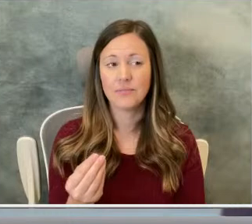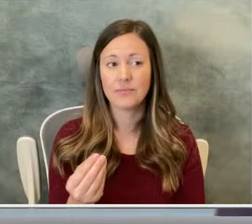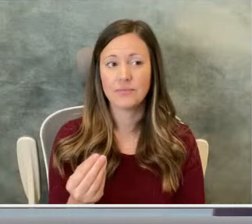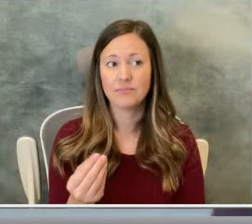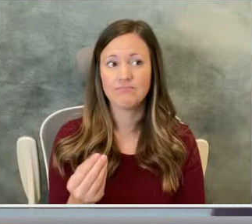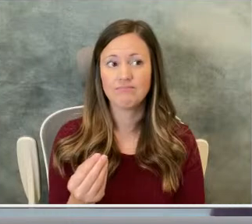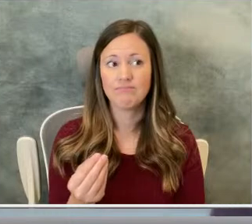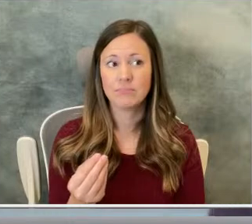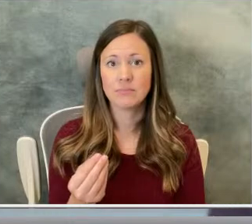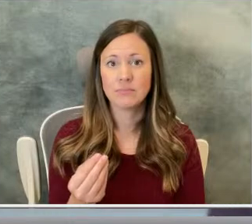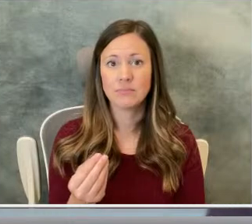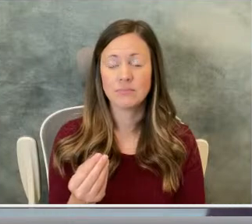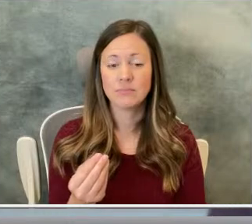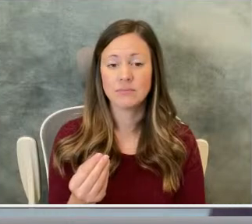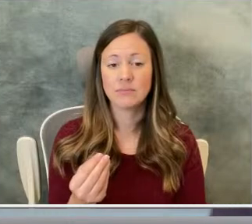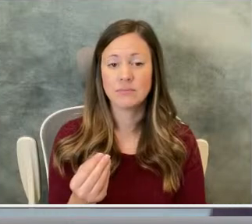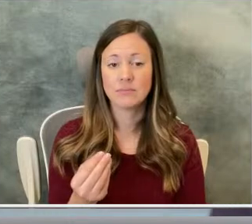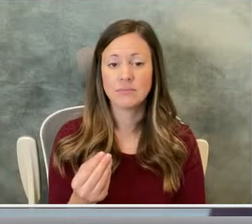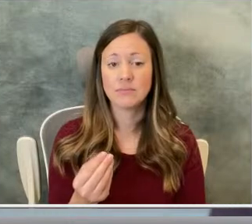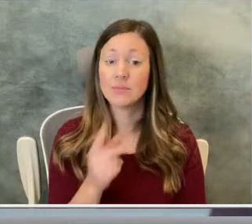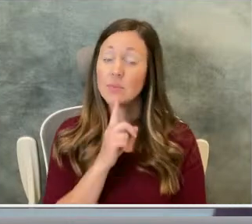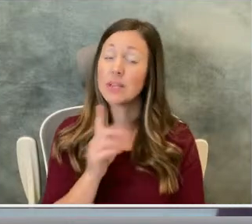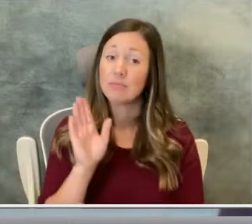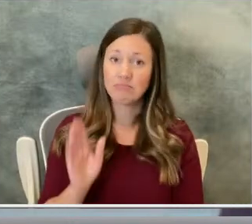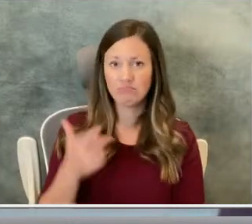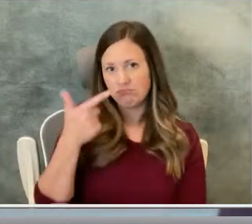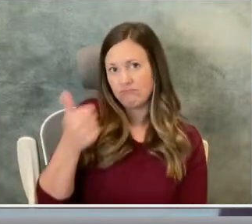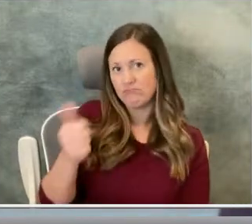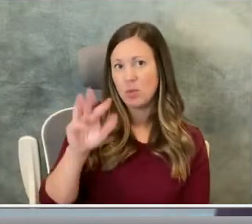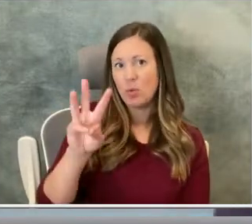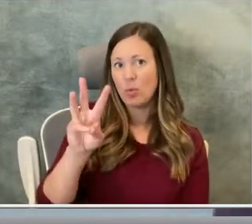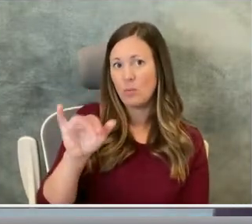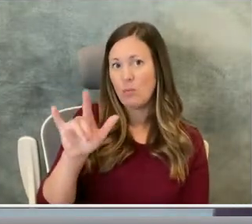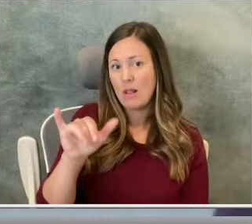it would be William's choice to determine,